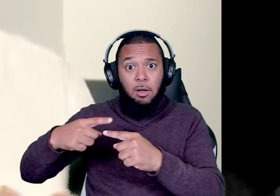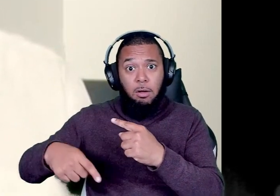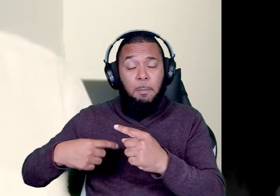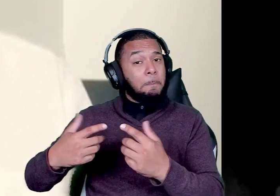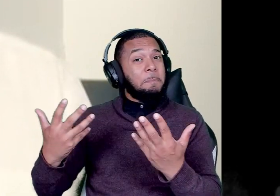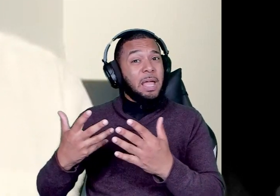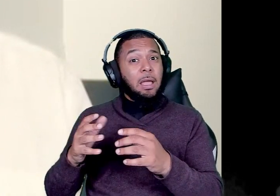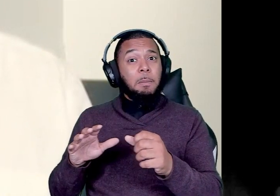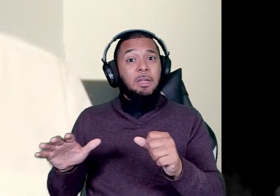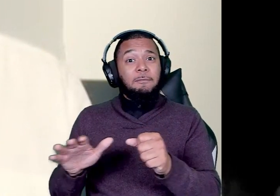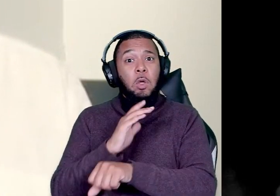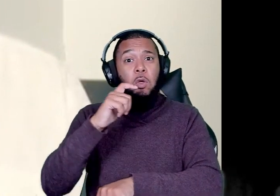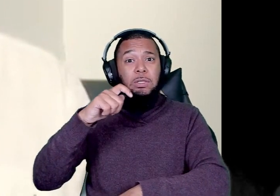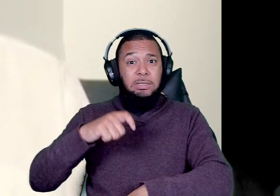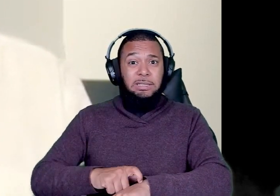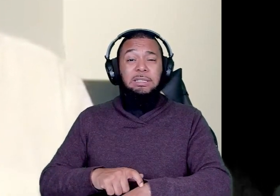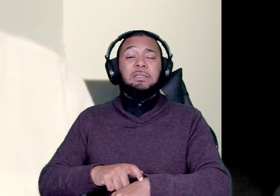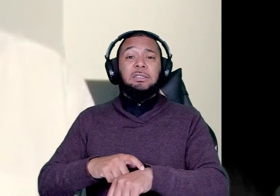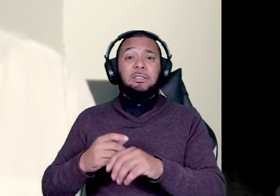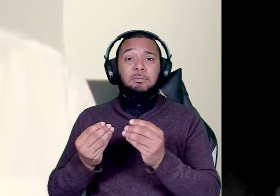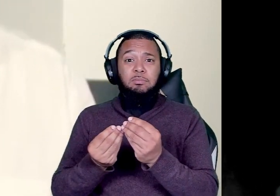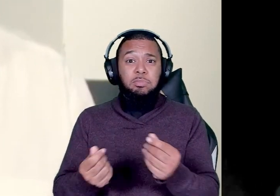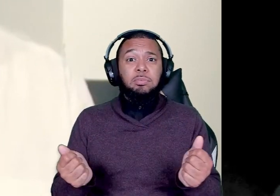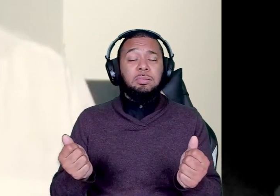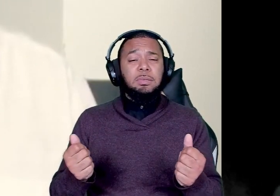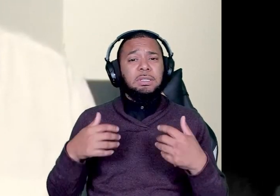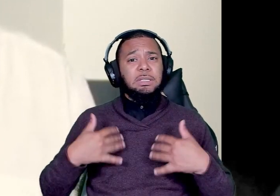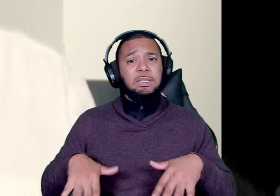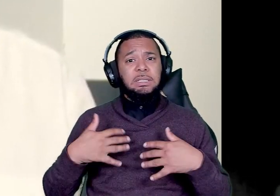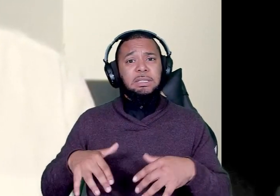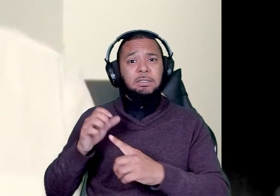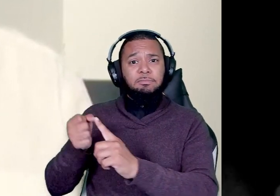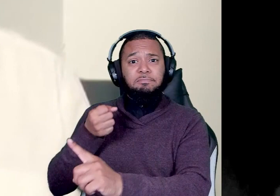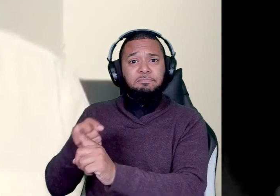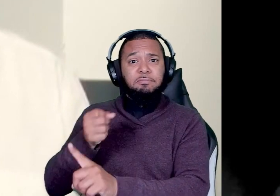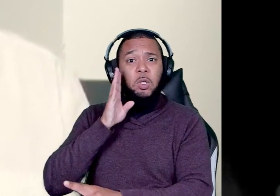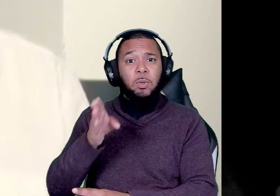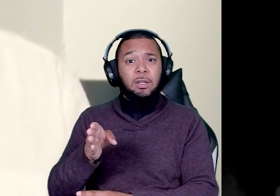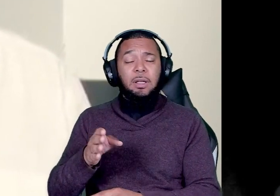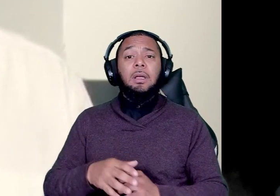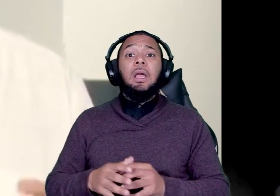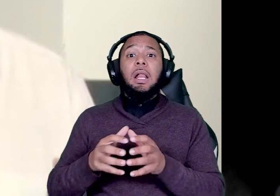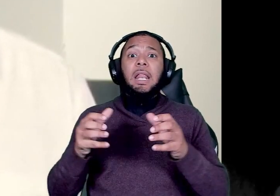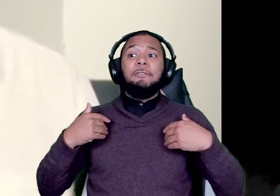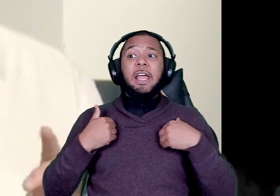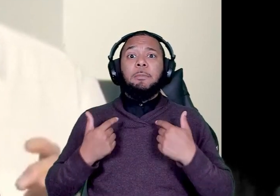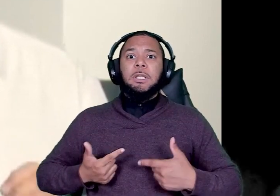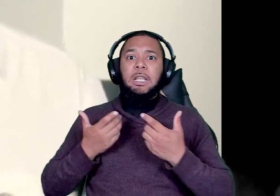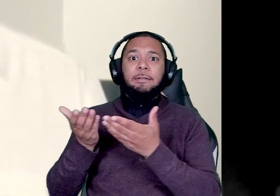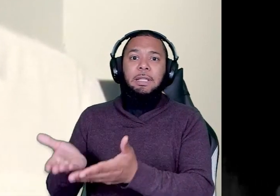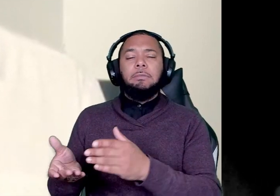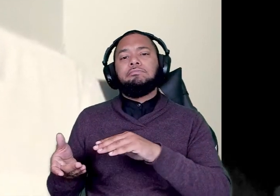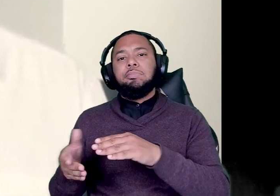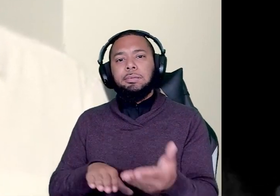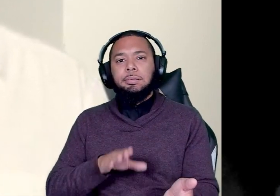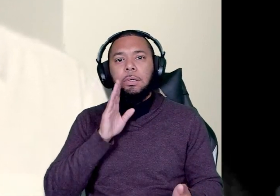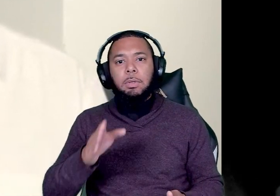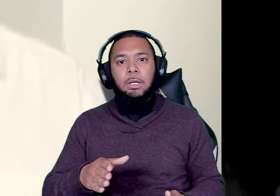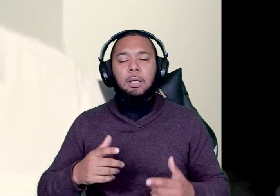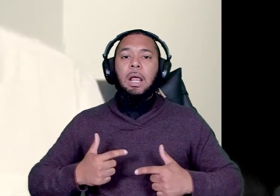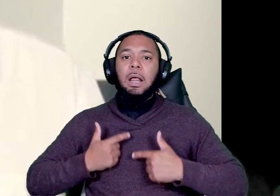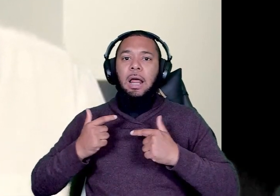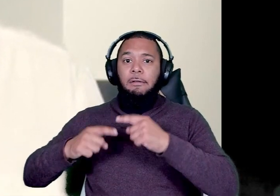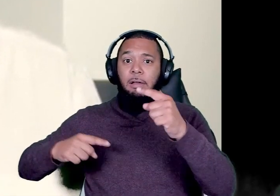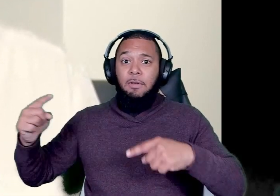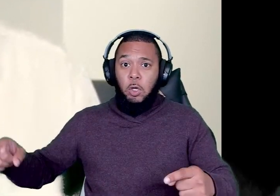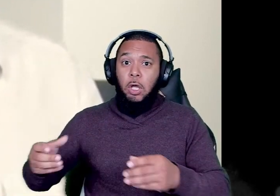thaw, and that would result in a huge change there. And then loss of species in a lot of the biomes, loss of biodiversity is an